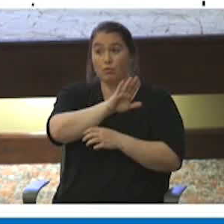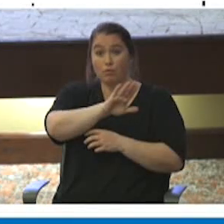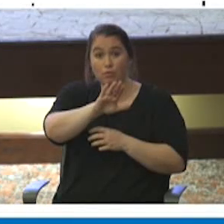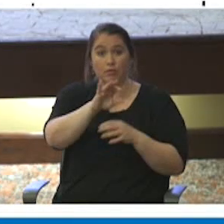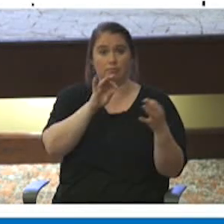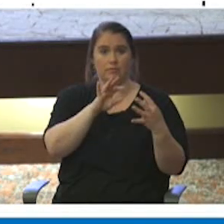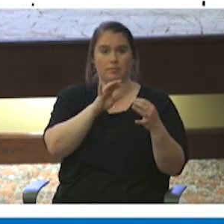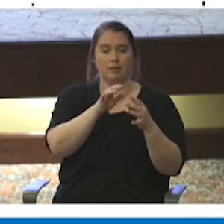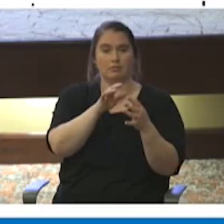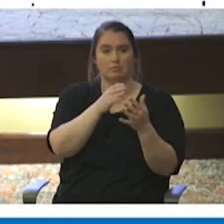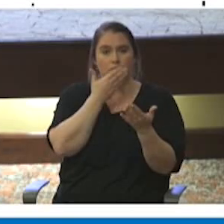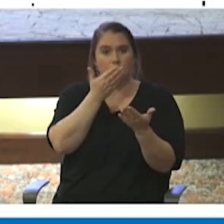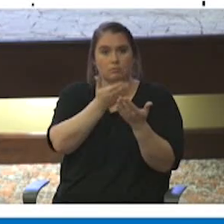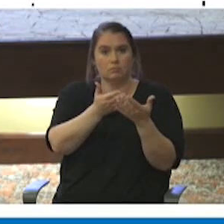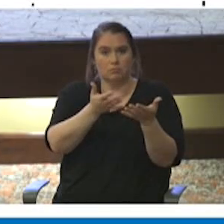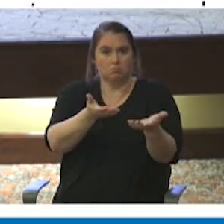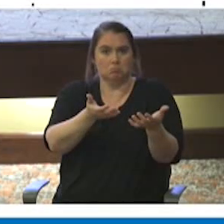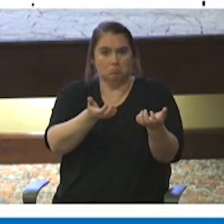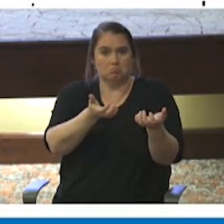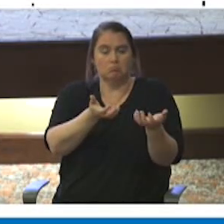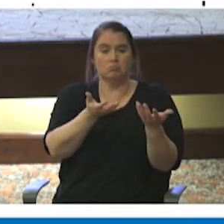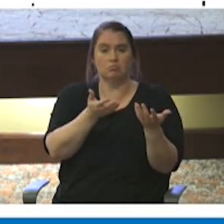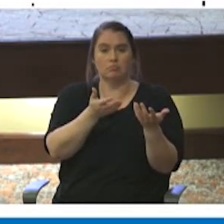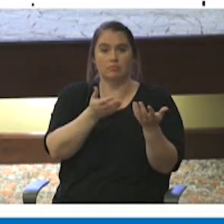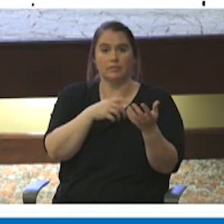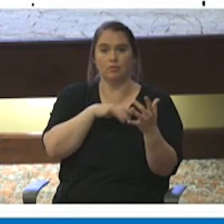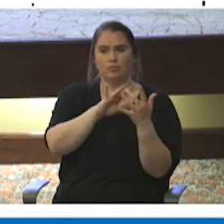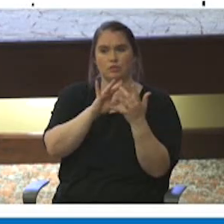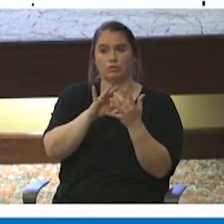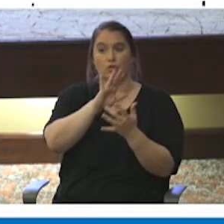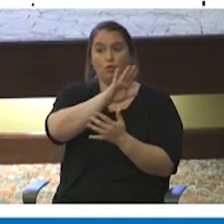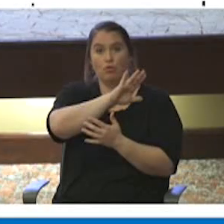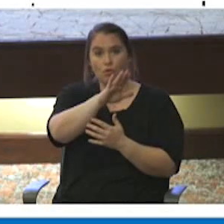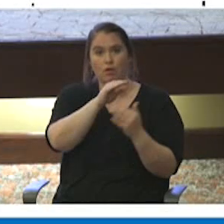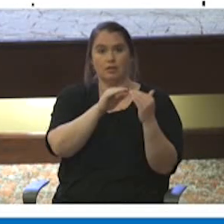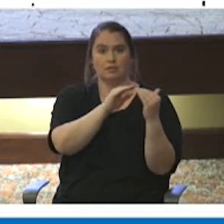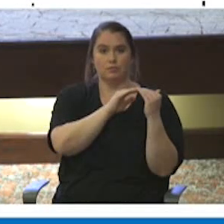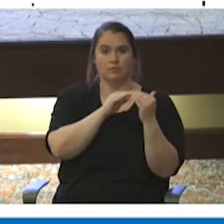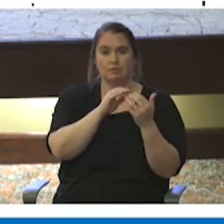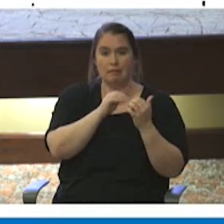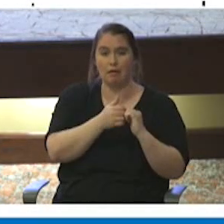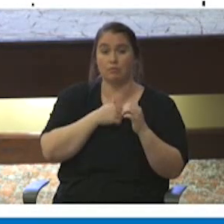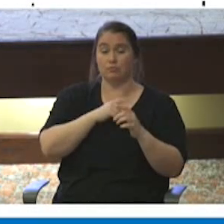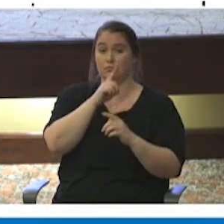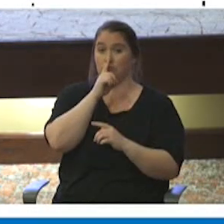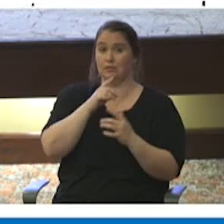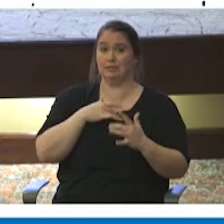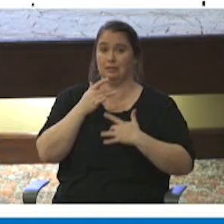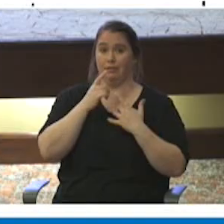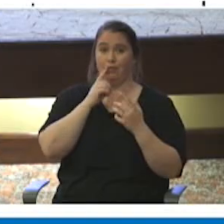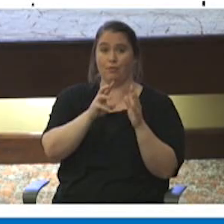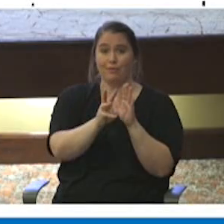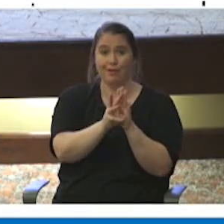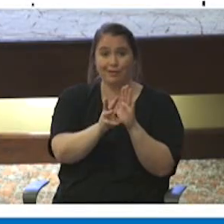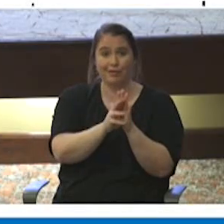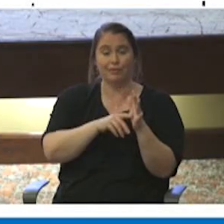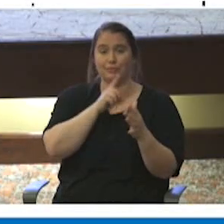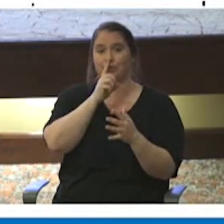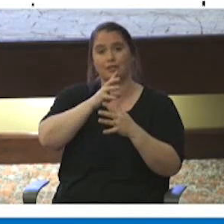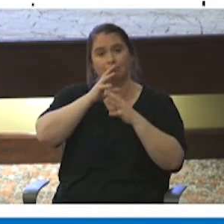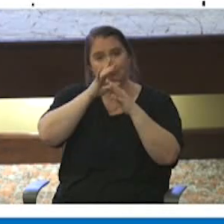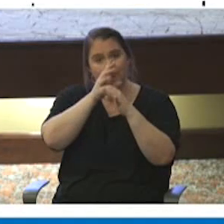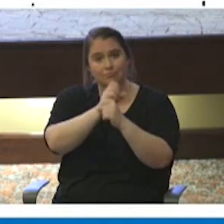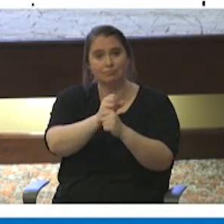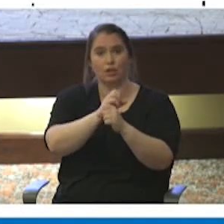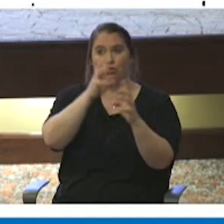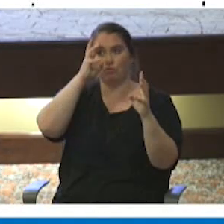reach your constituents. So it's a fun project. It's very exciting for Waco. Super engaged, super smart staff, super